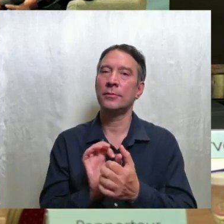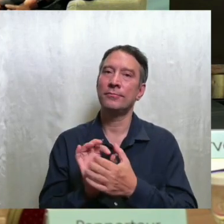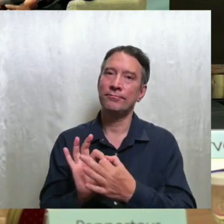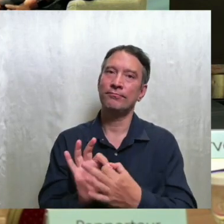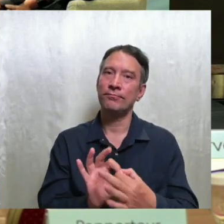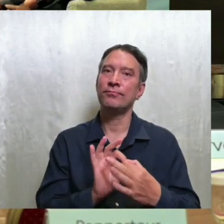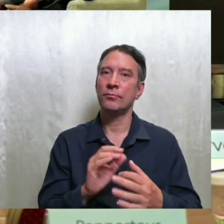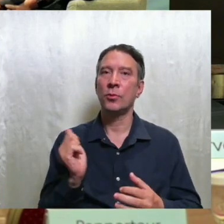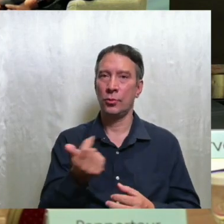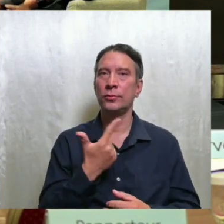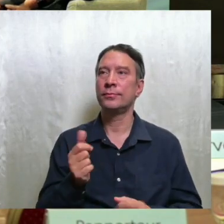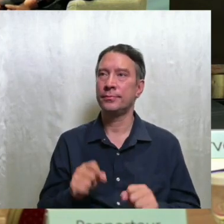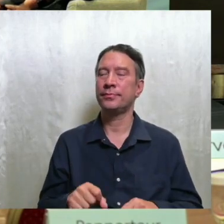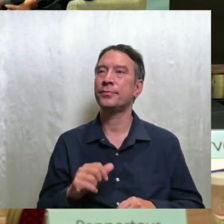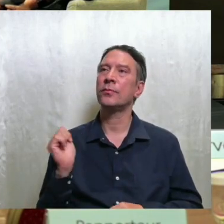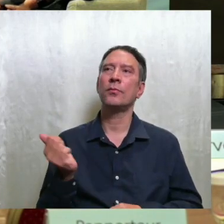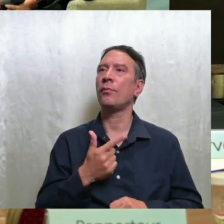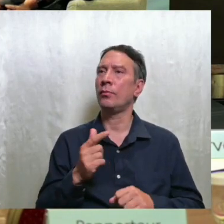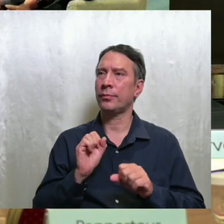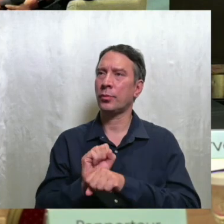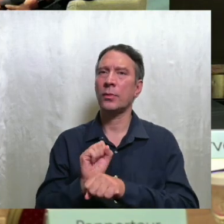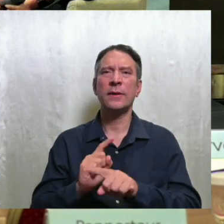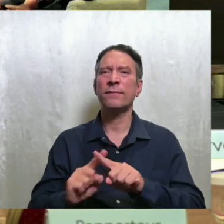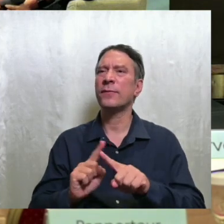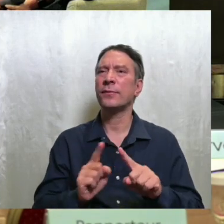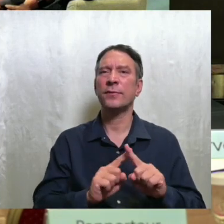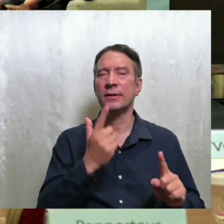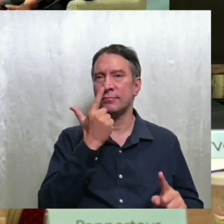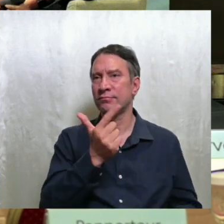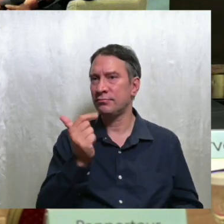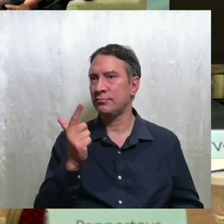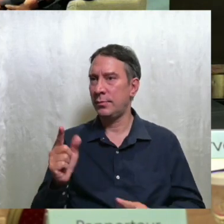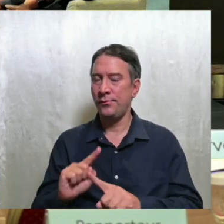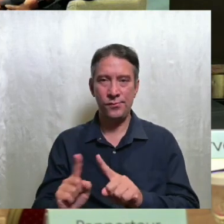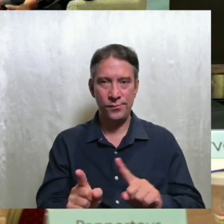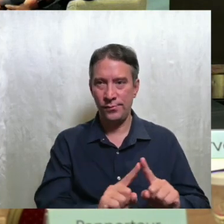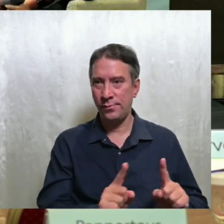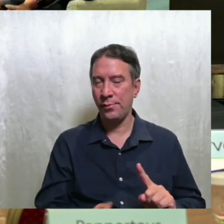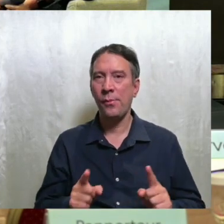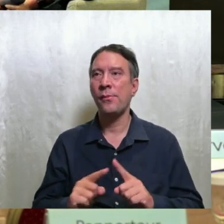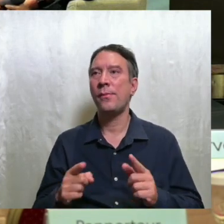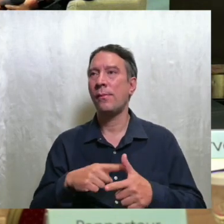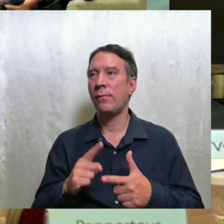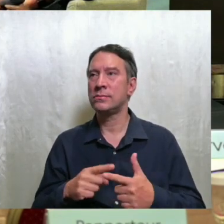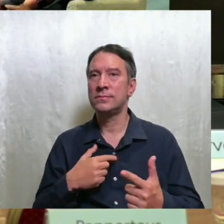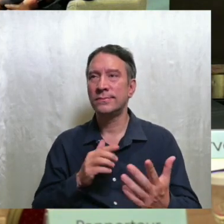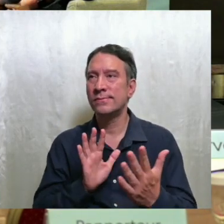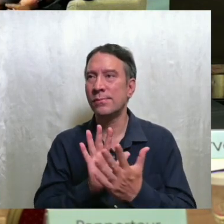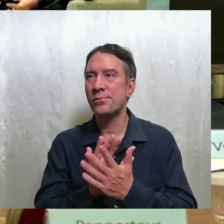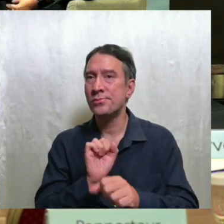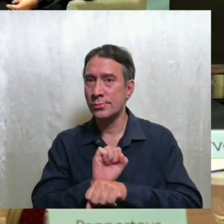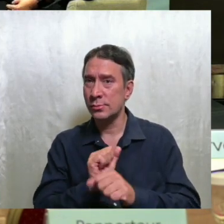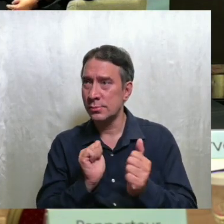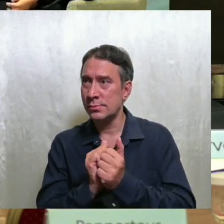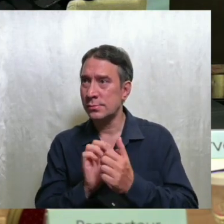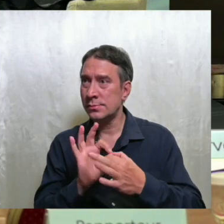of consultation and approaching partnerships. It's not just about finding implementing partners and calling it a day, right? So thank you for demonstrating